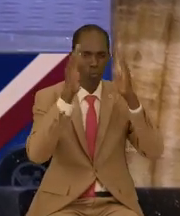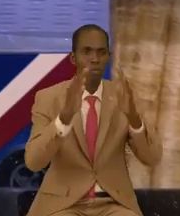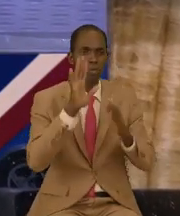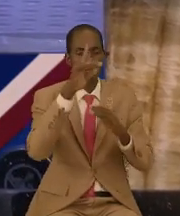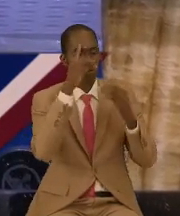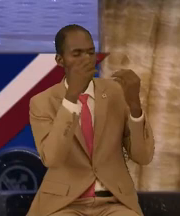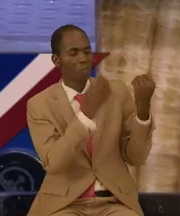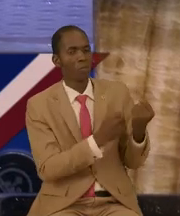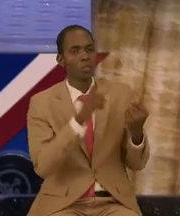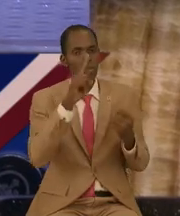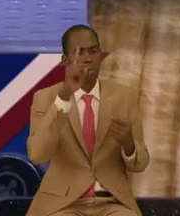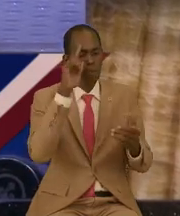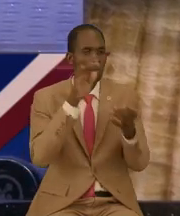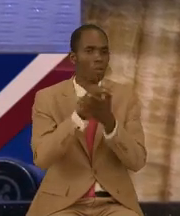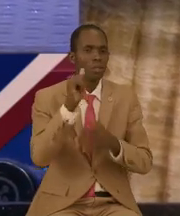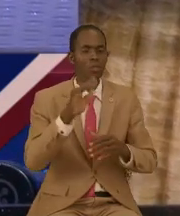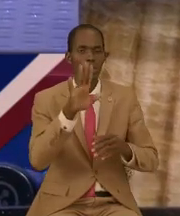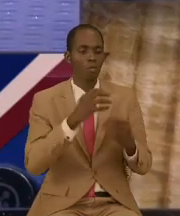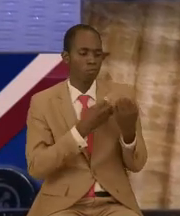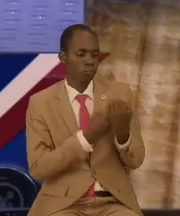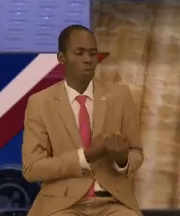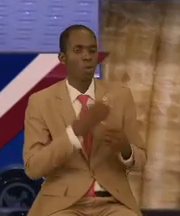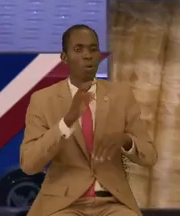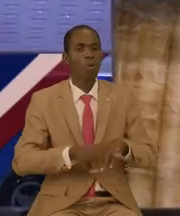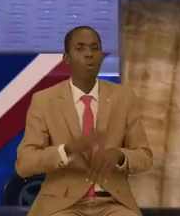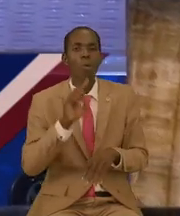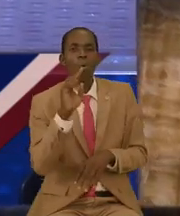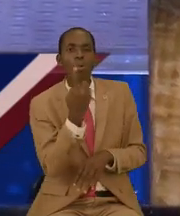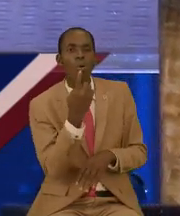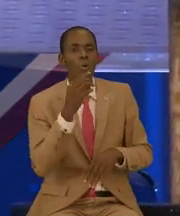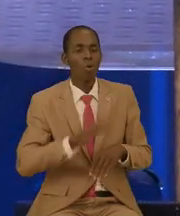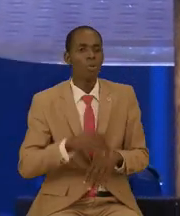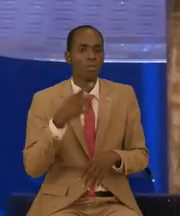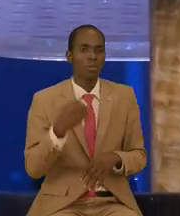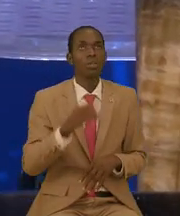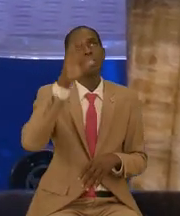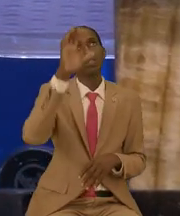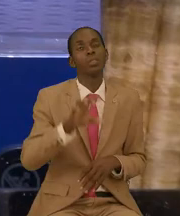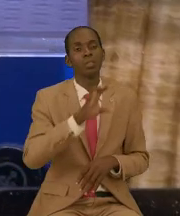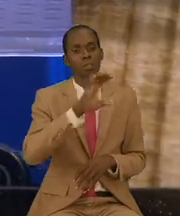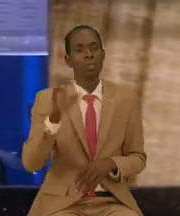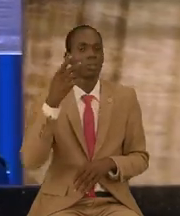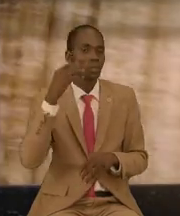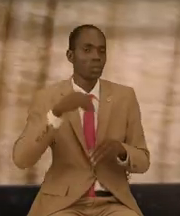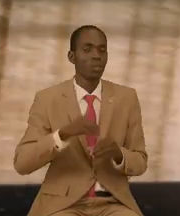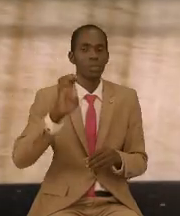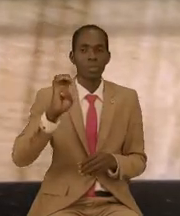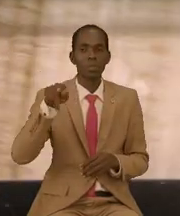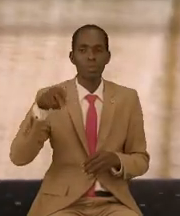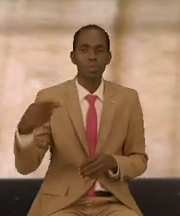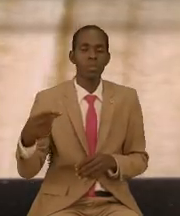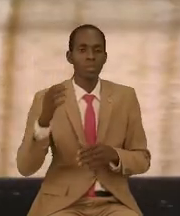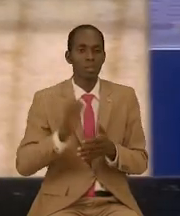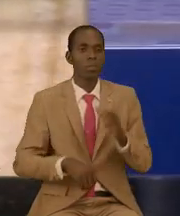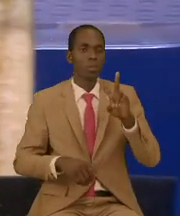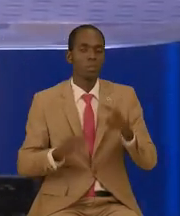your conviction, your confidence? Only on the cross of Christ. Ephesians chapter 2, reading from verse 13.